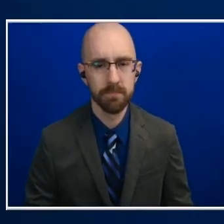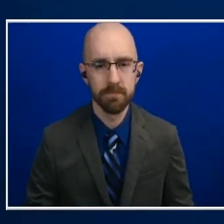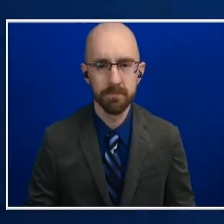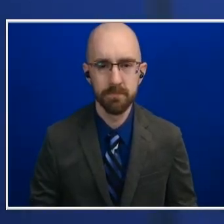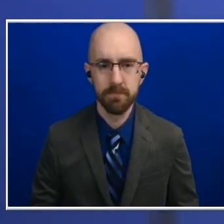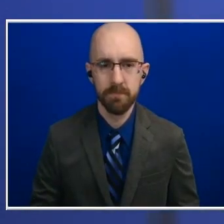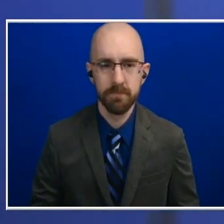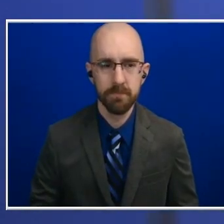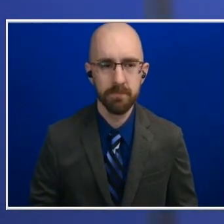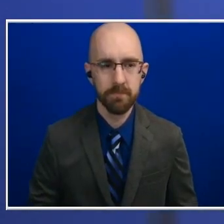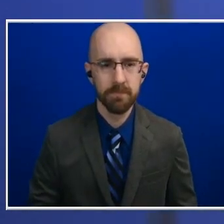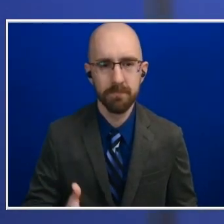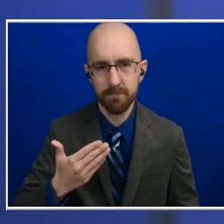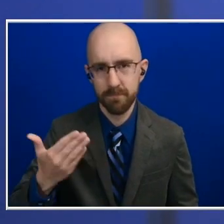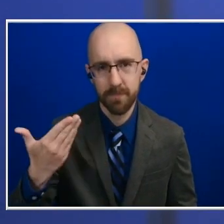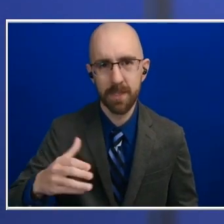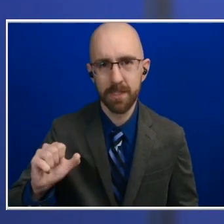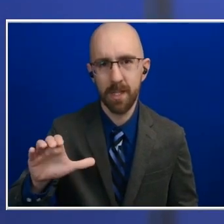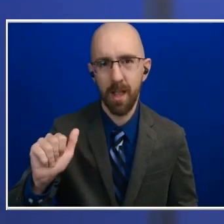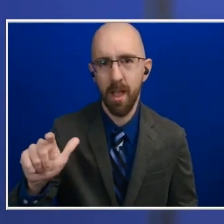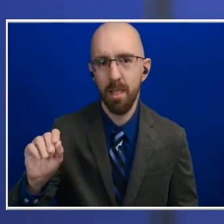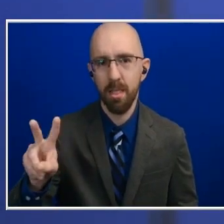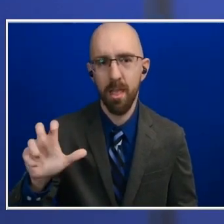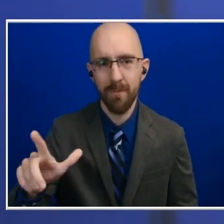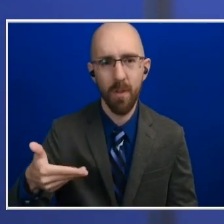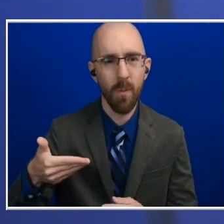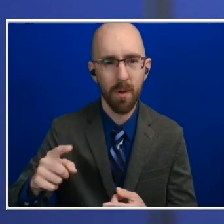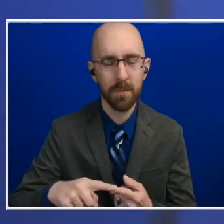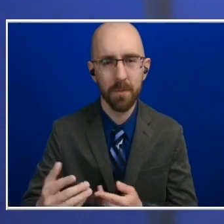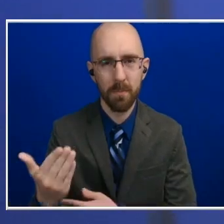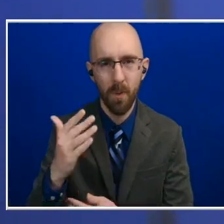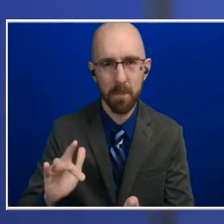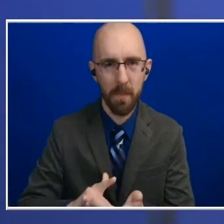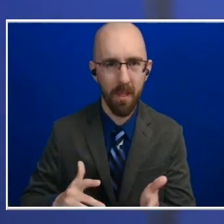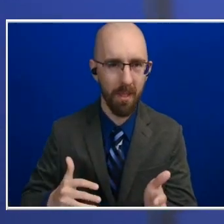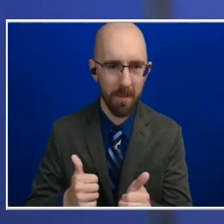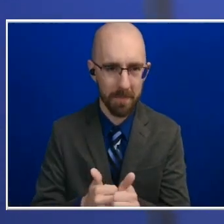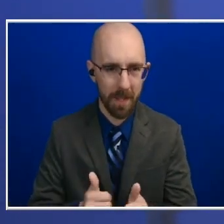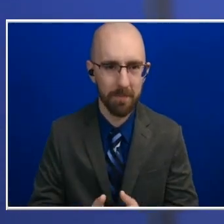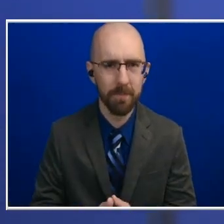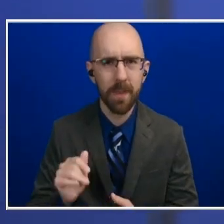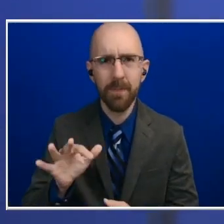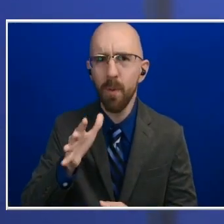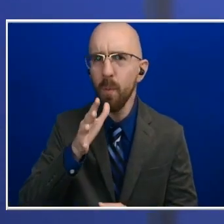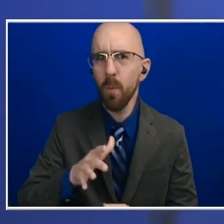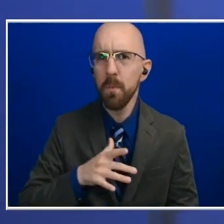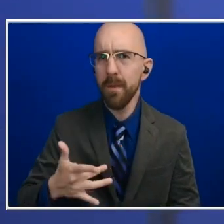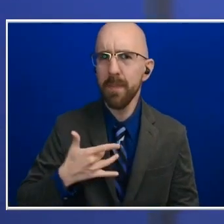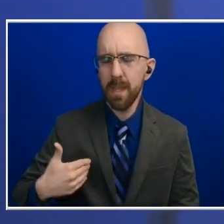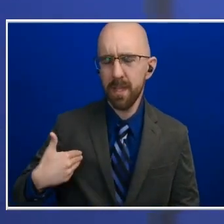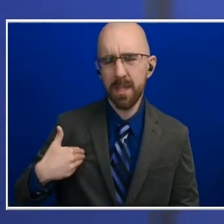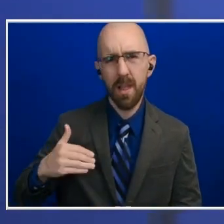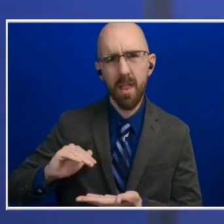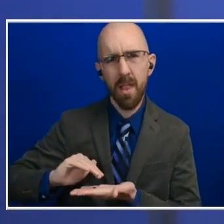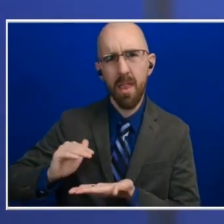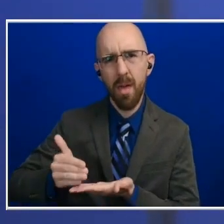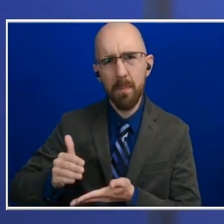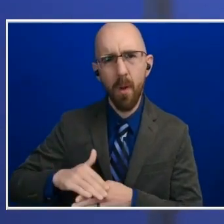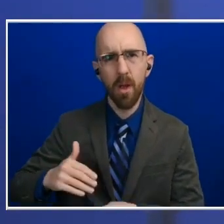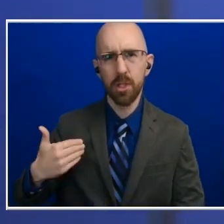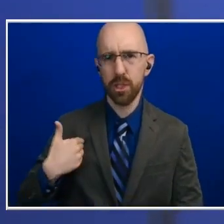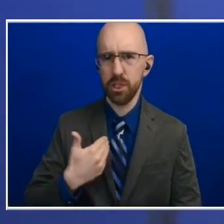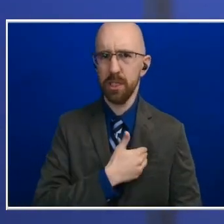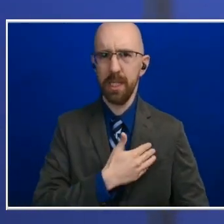Good morning, I'm Jessica Lovell, and welcome to the Morning Medical Update. If a woman feels a lump on her chest, breast, or armpit, we all